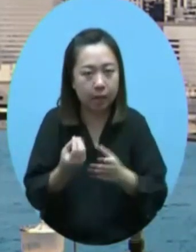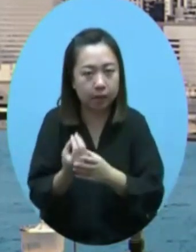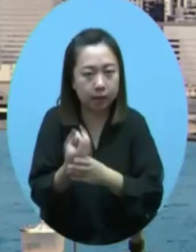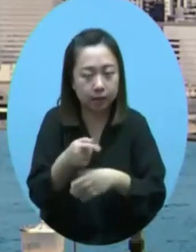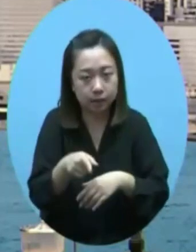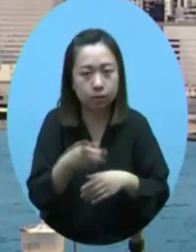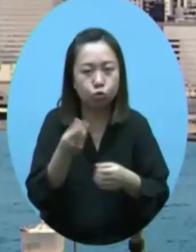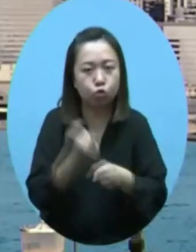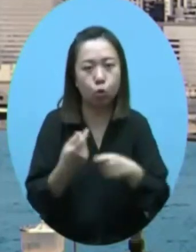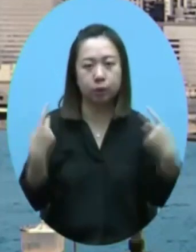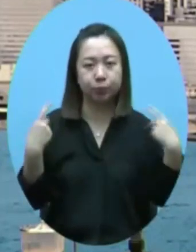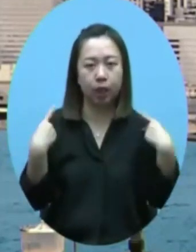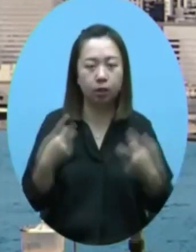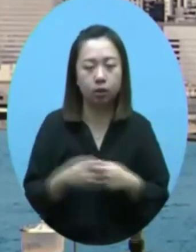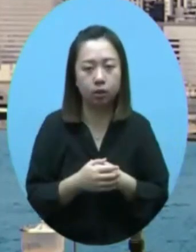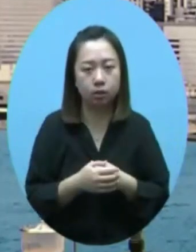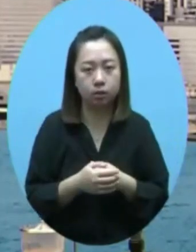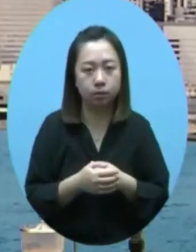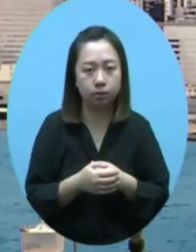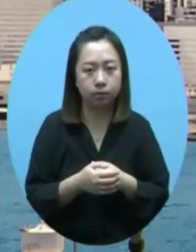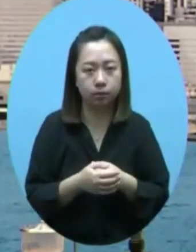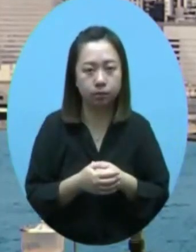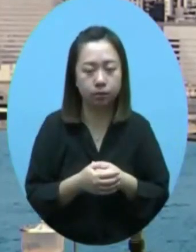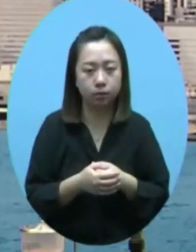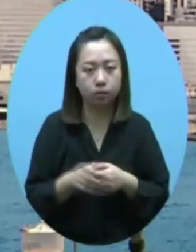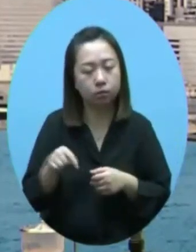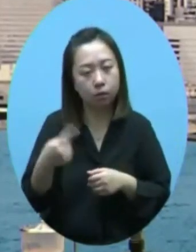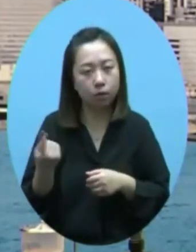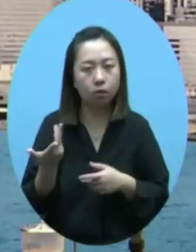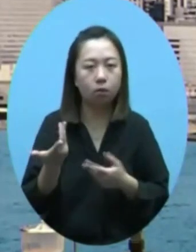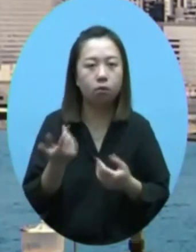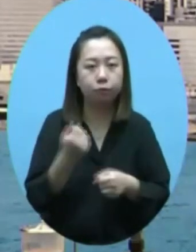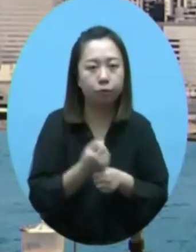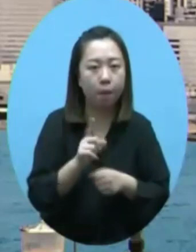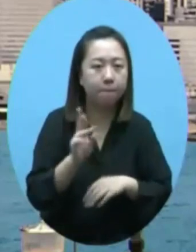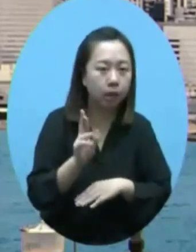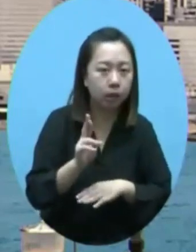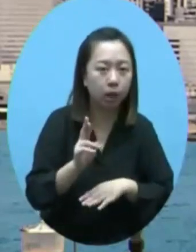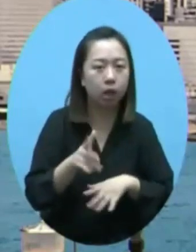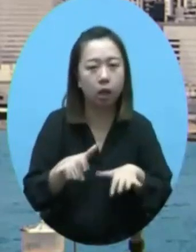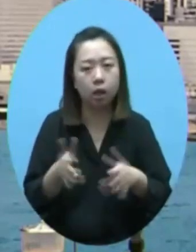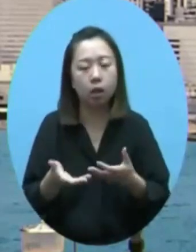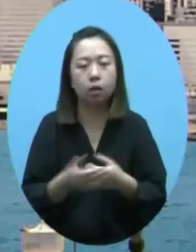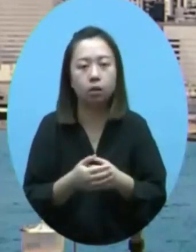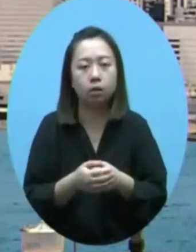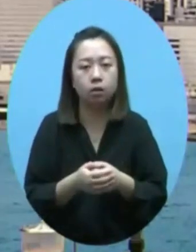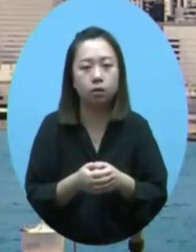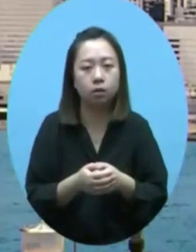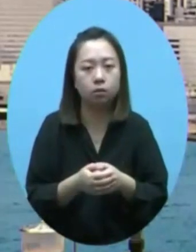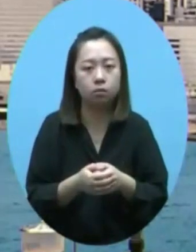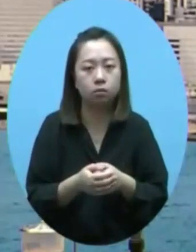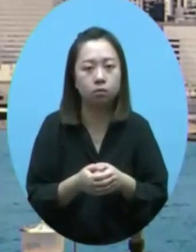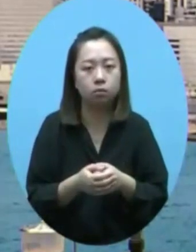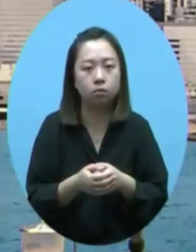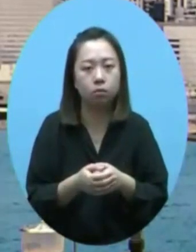Chinese barbecue shop work part-time at a Chi-Ching Estate Chinese barbecue shop, and